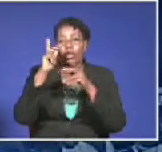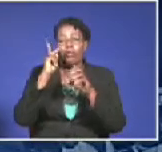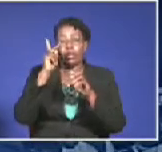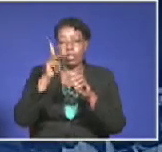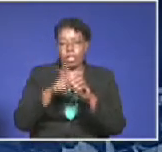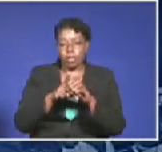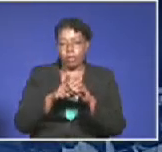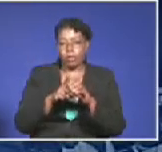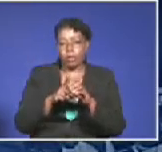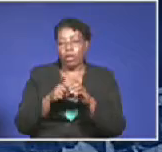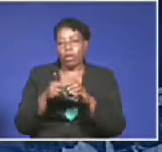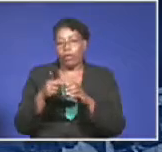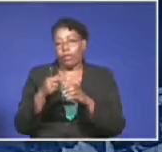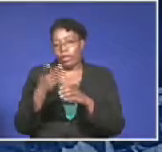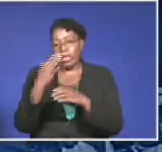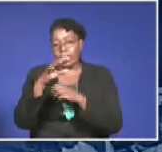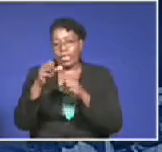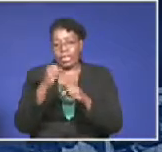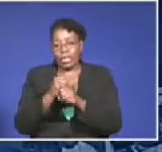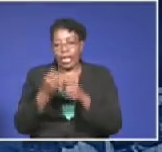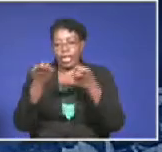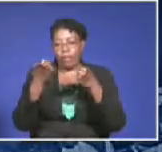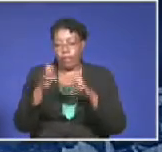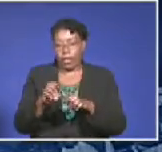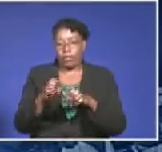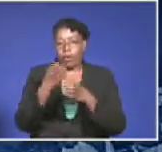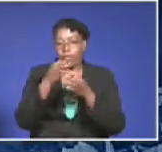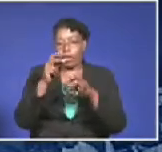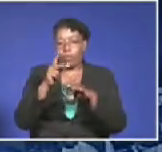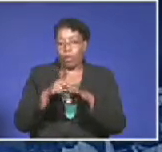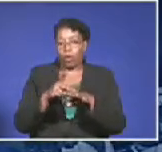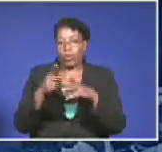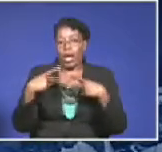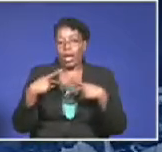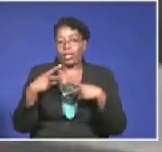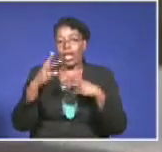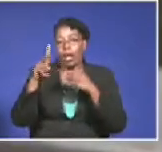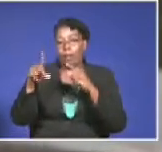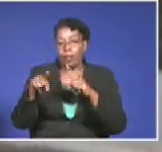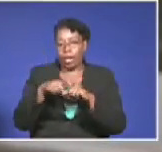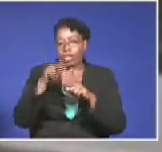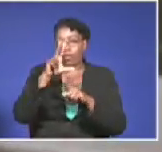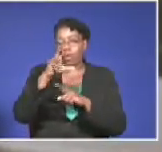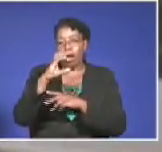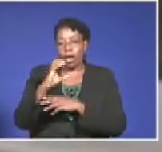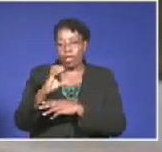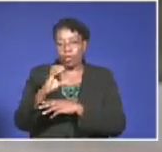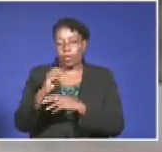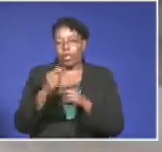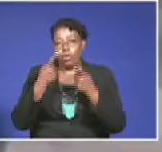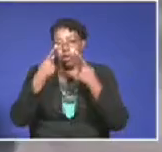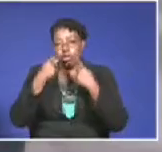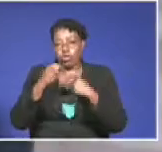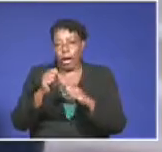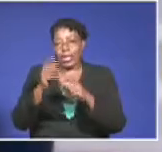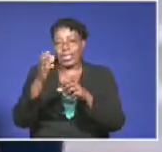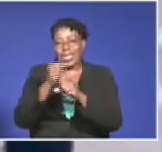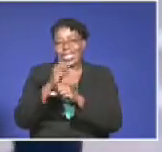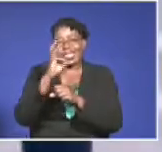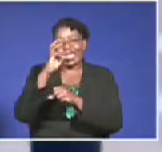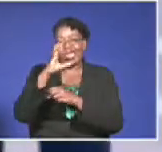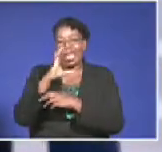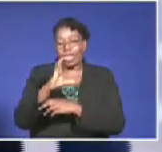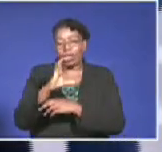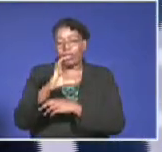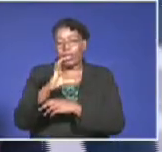the event also in Freeport for the 2nd year, and we had over 300 plus participants. This year we're shooting for 600. We're looking